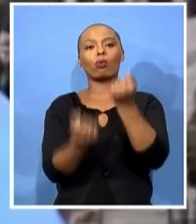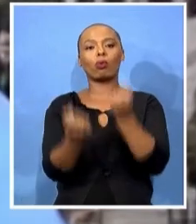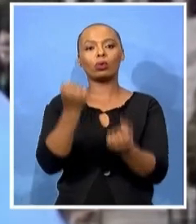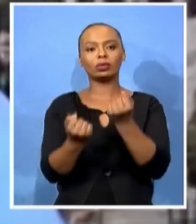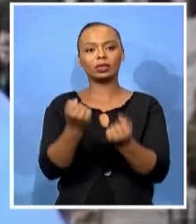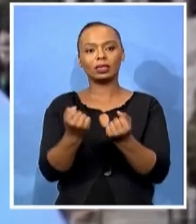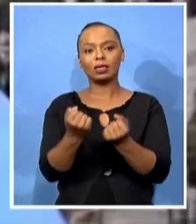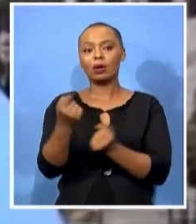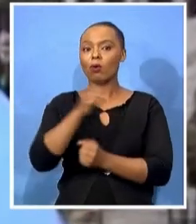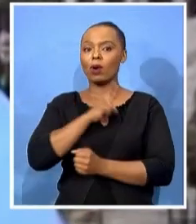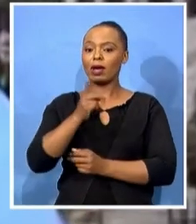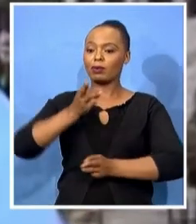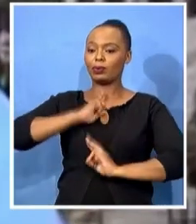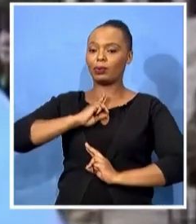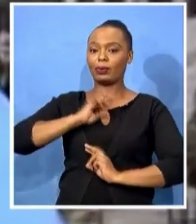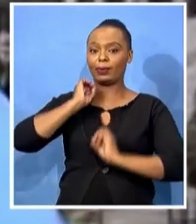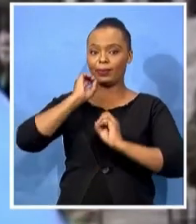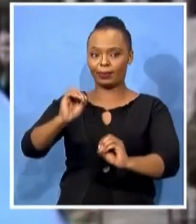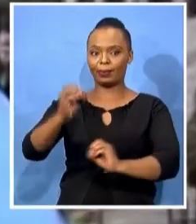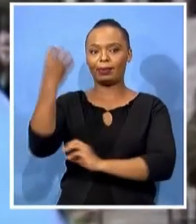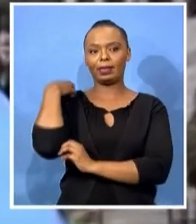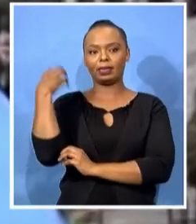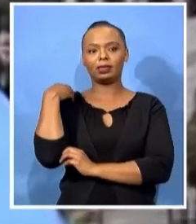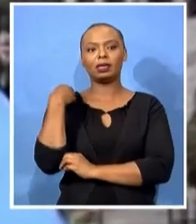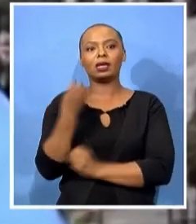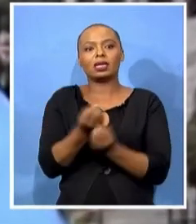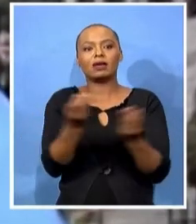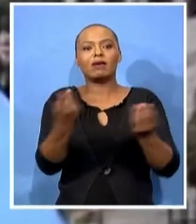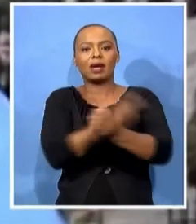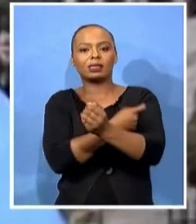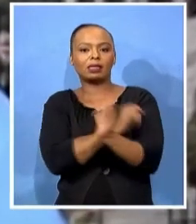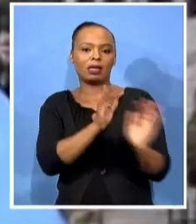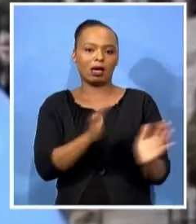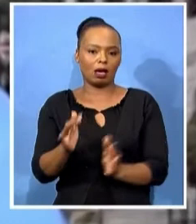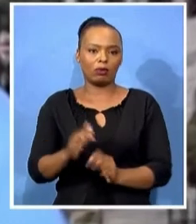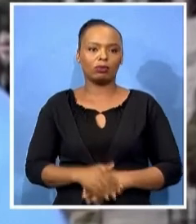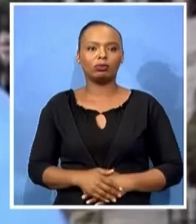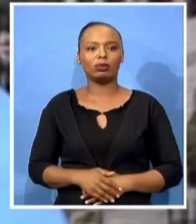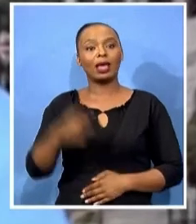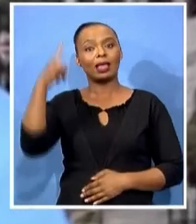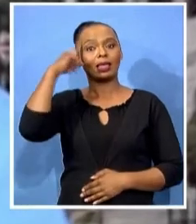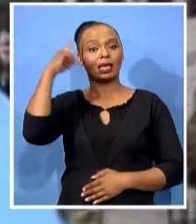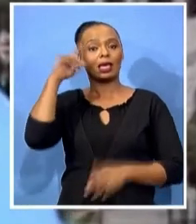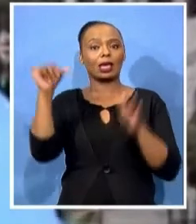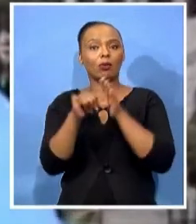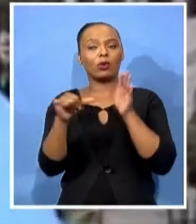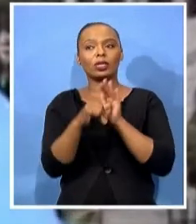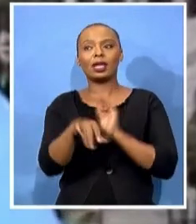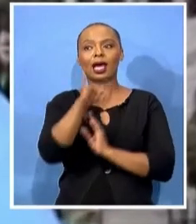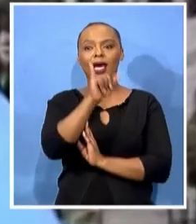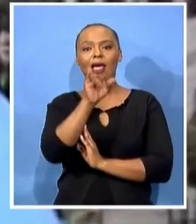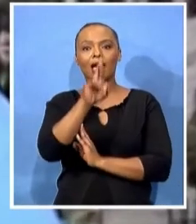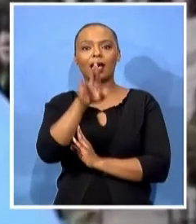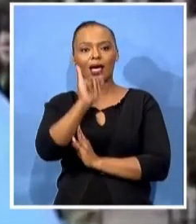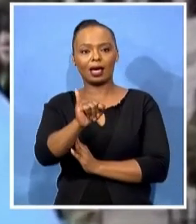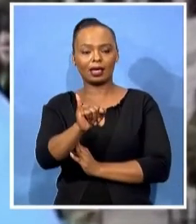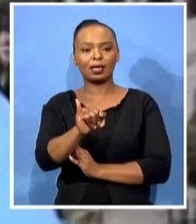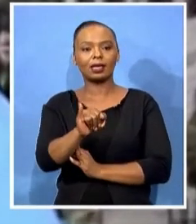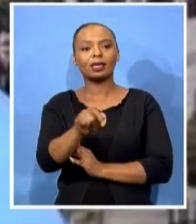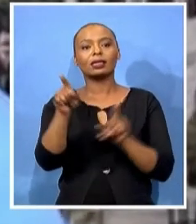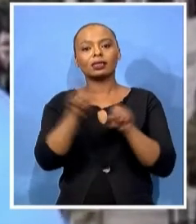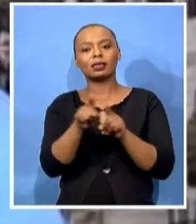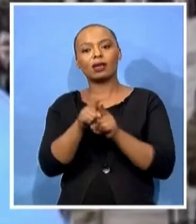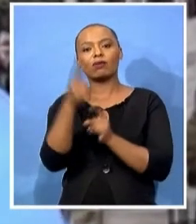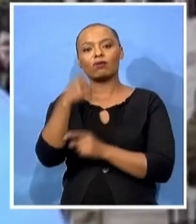vaccine. I think it is important not only for the IRR, but also for the sake of all South Africans to know